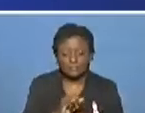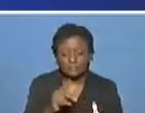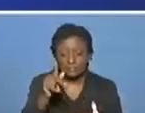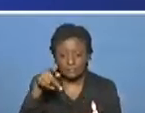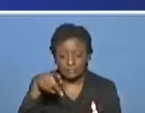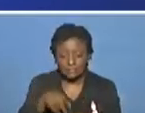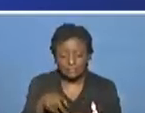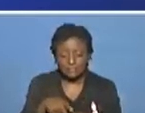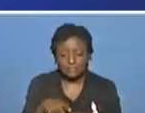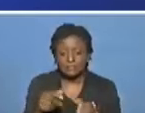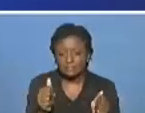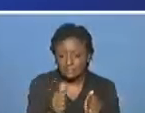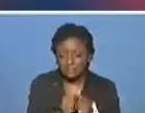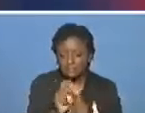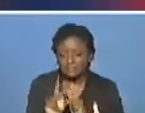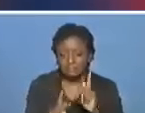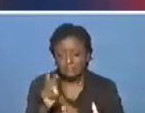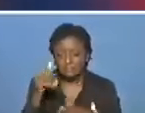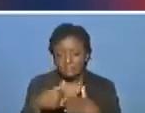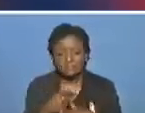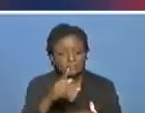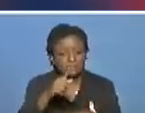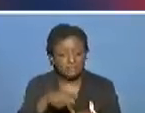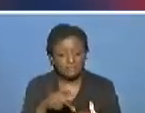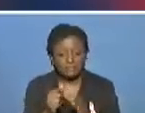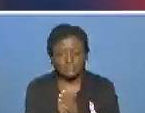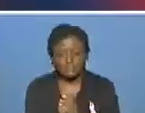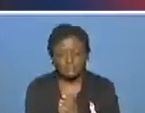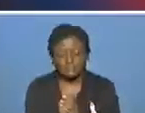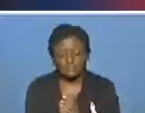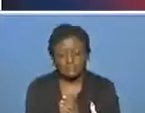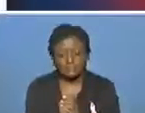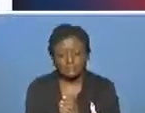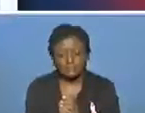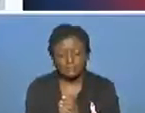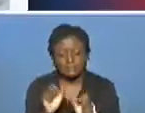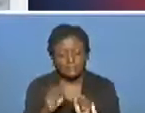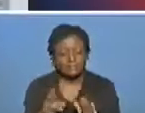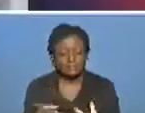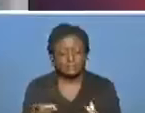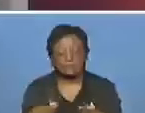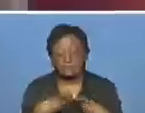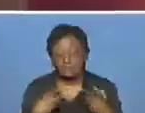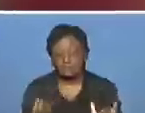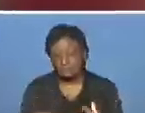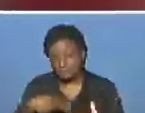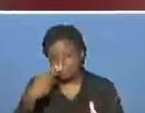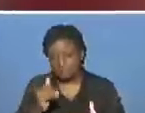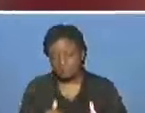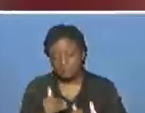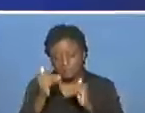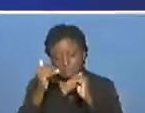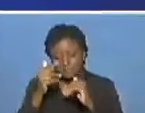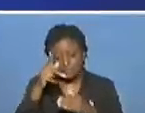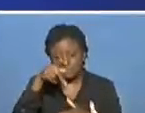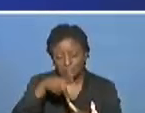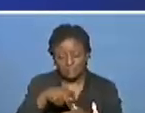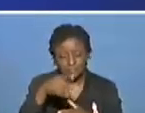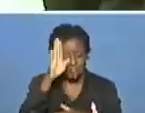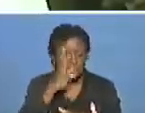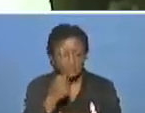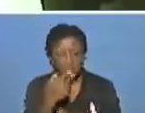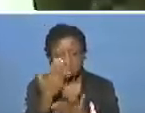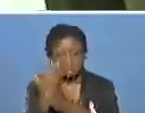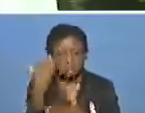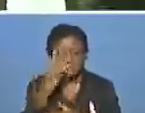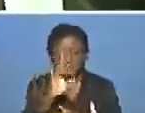participating alongside persons in New Providence. And so we've had a high level of participation. Brown says for the